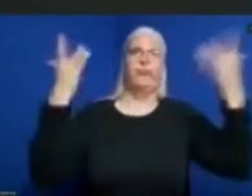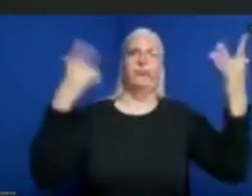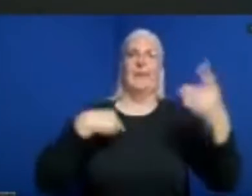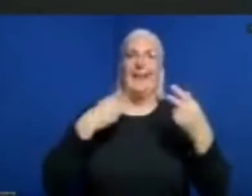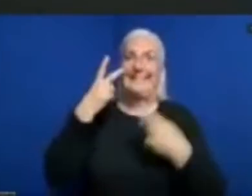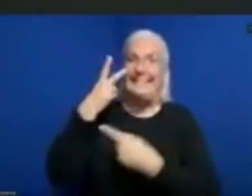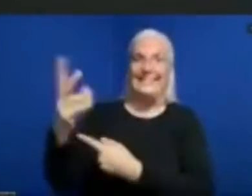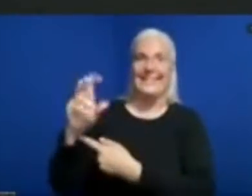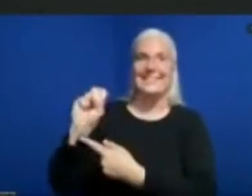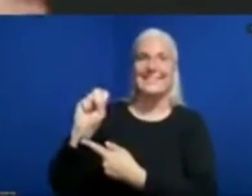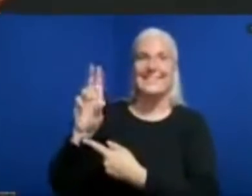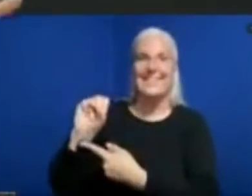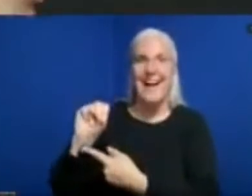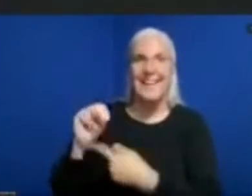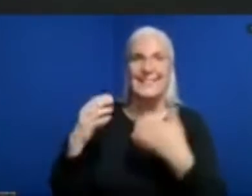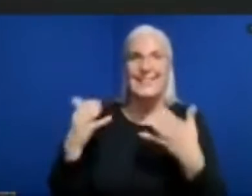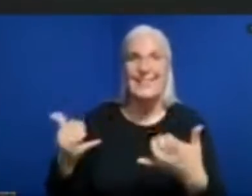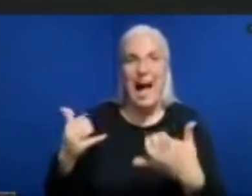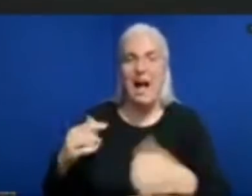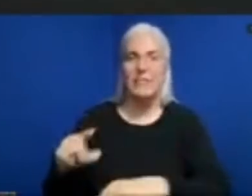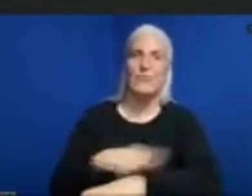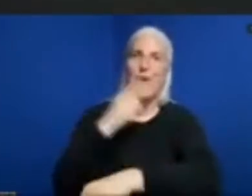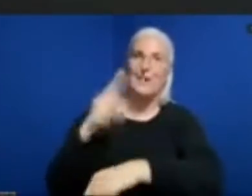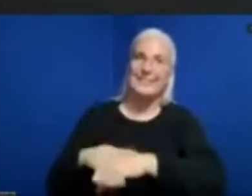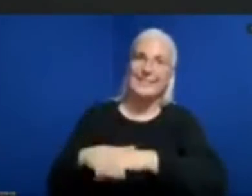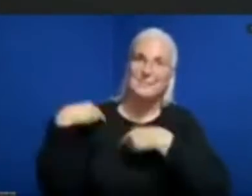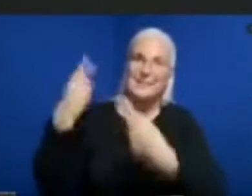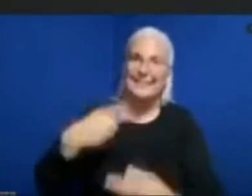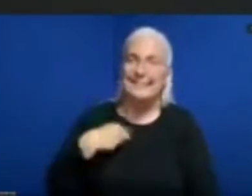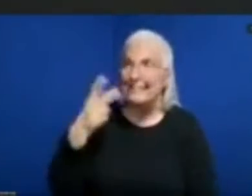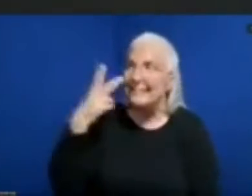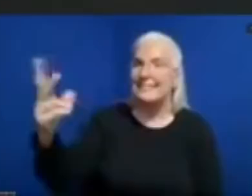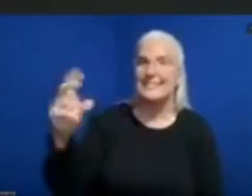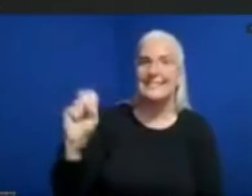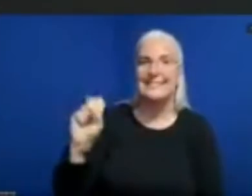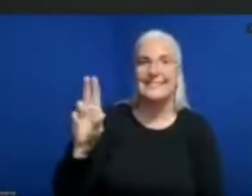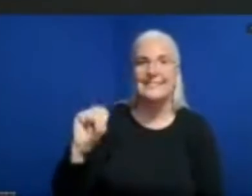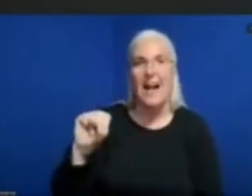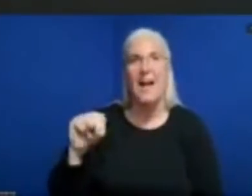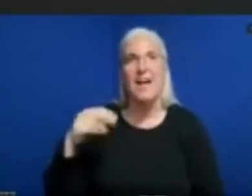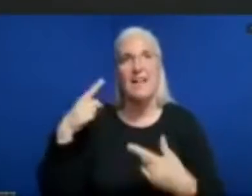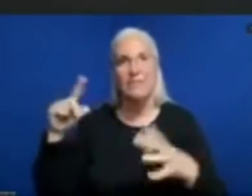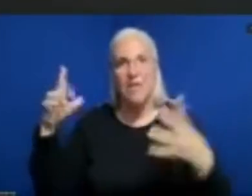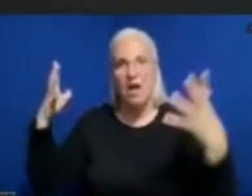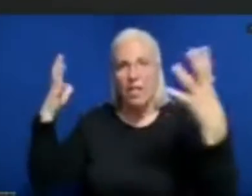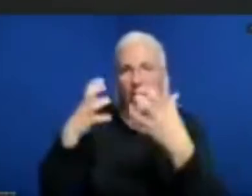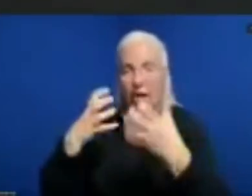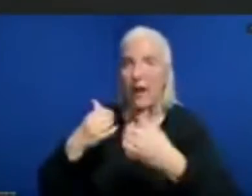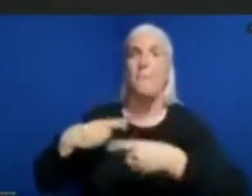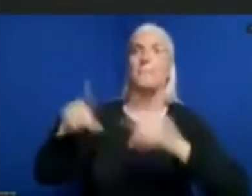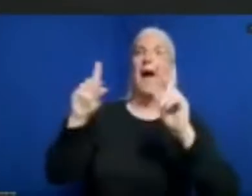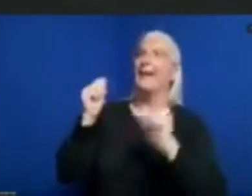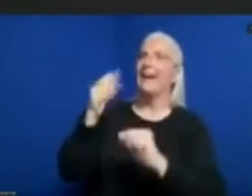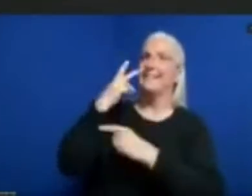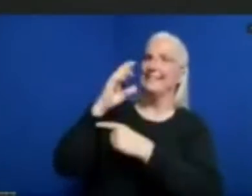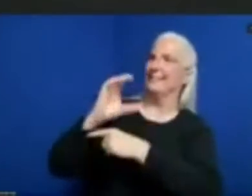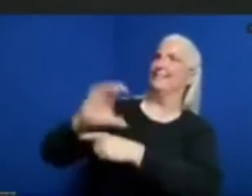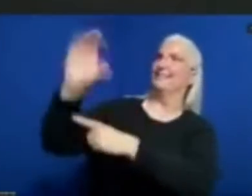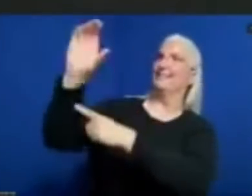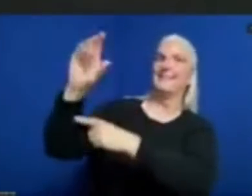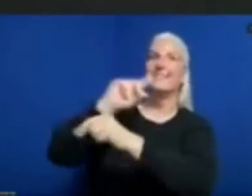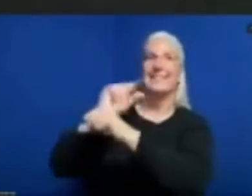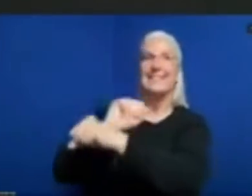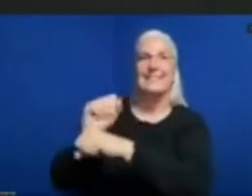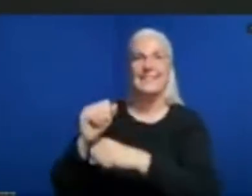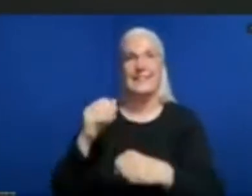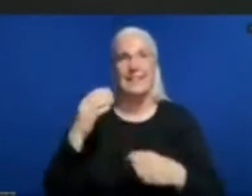since we've scouted out enough smoke to actually see the sun. It's all because of that cold front that went through yesterday. We saw